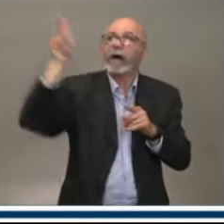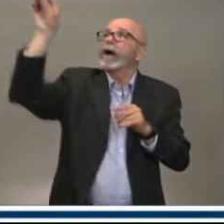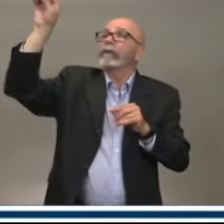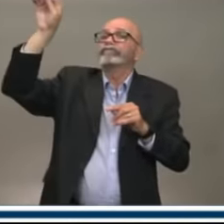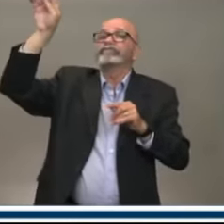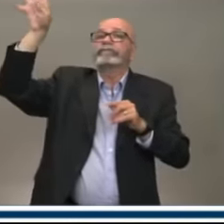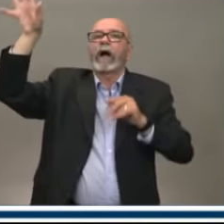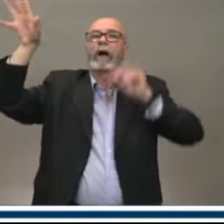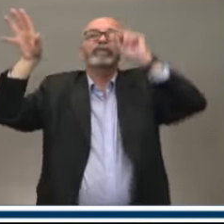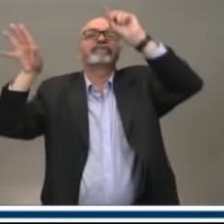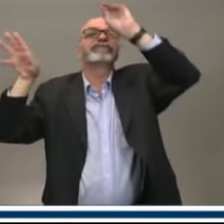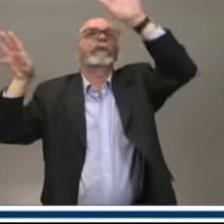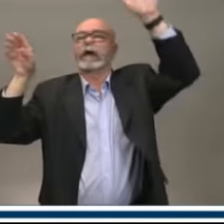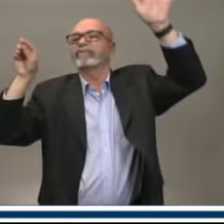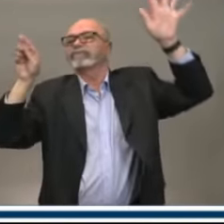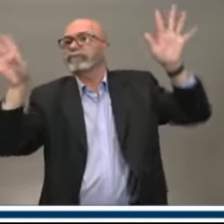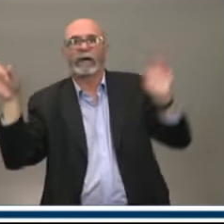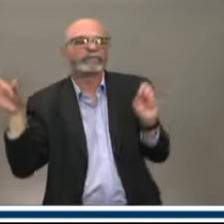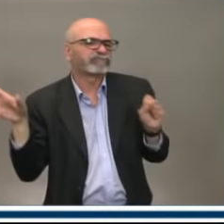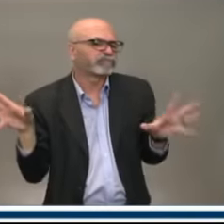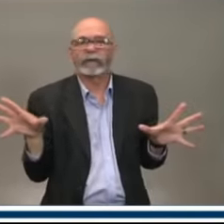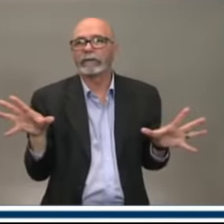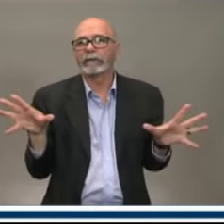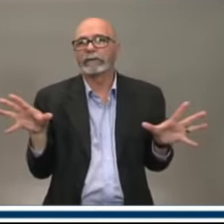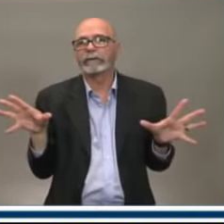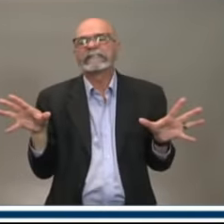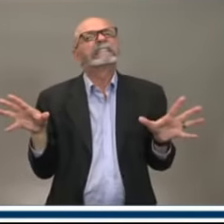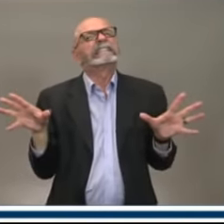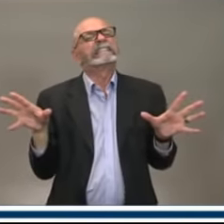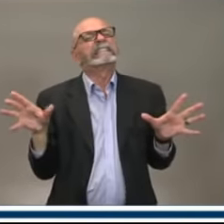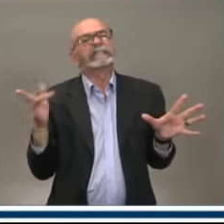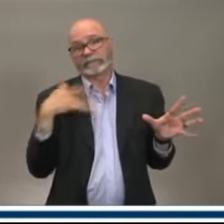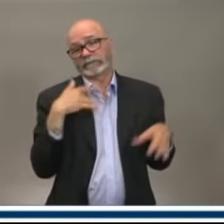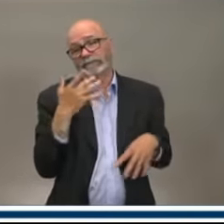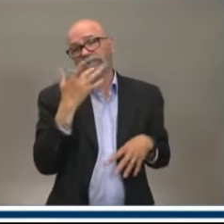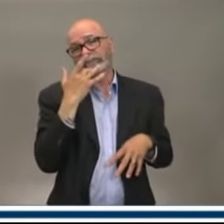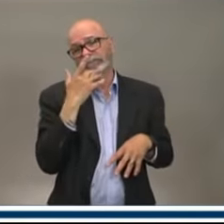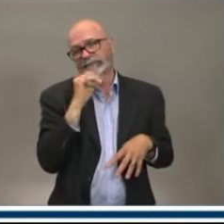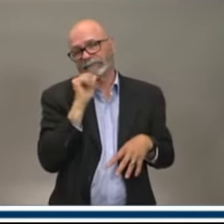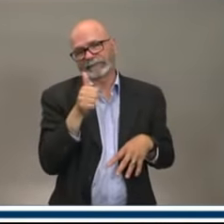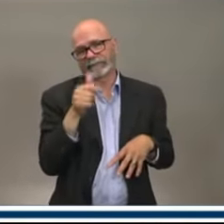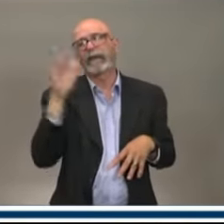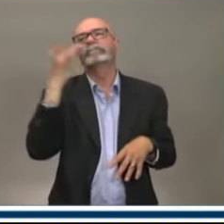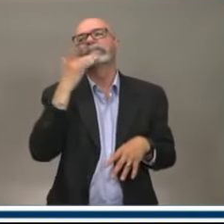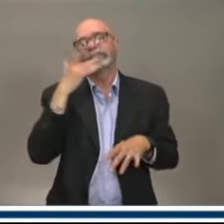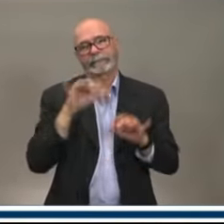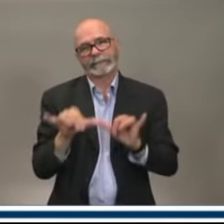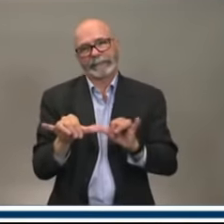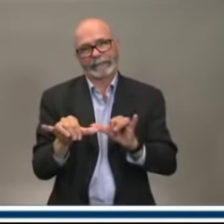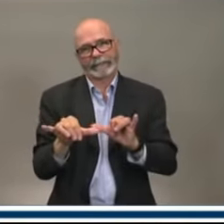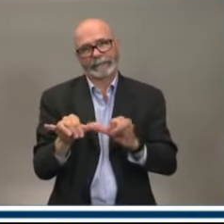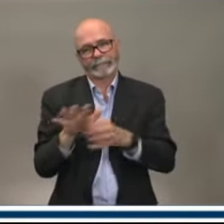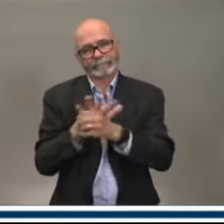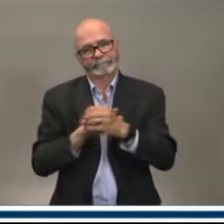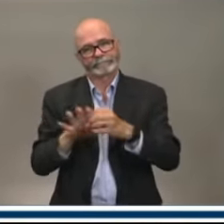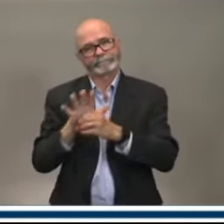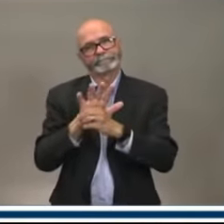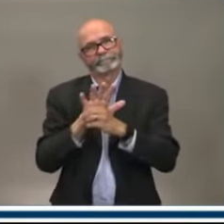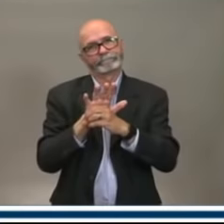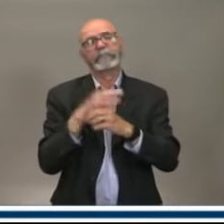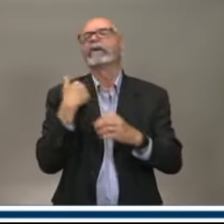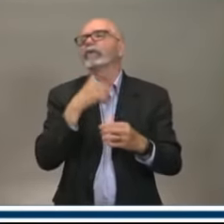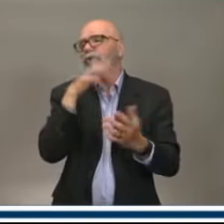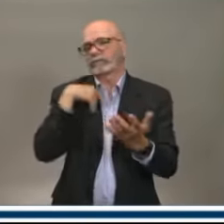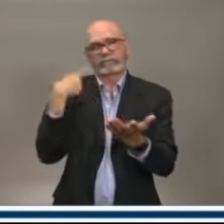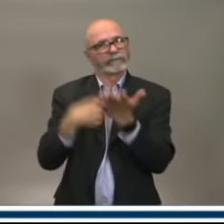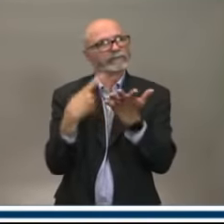with them. Our preference remains and certainly in discussion with government is